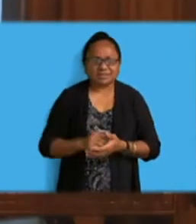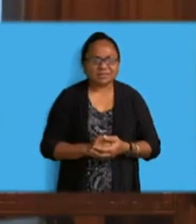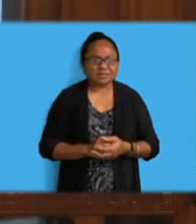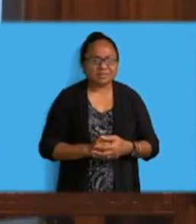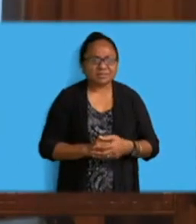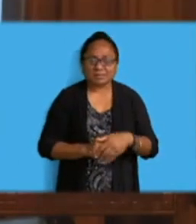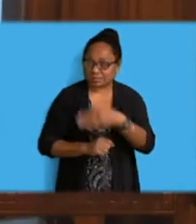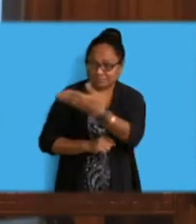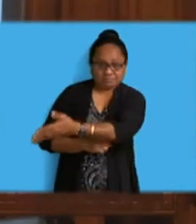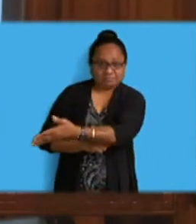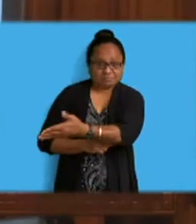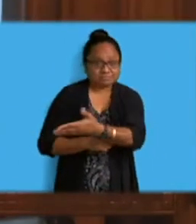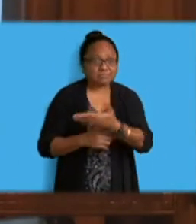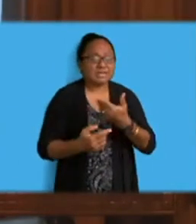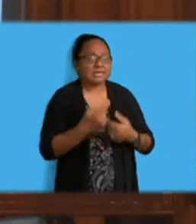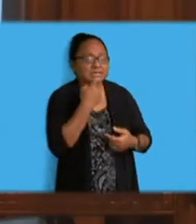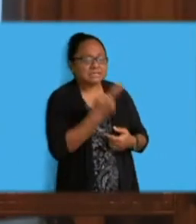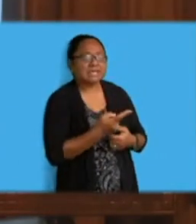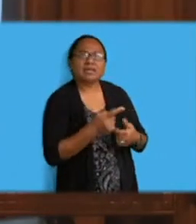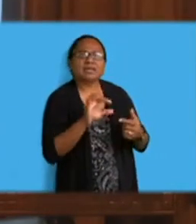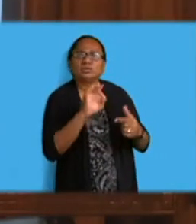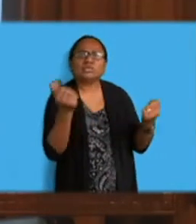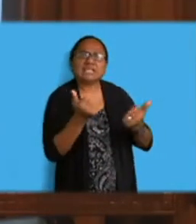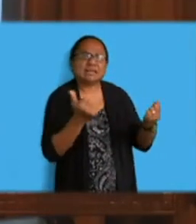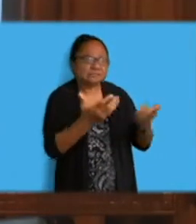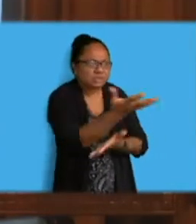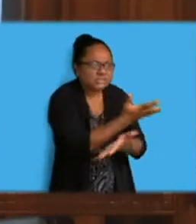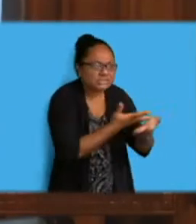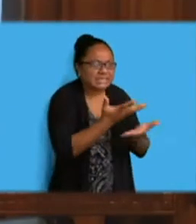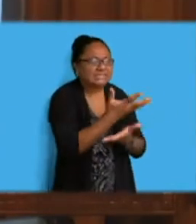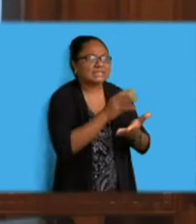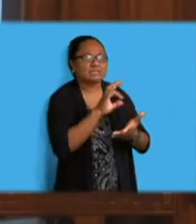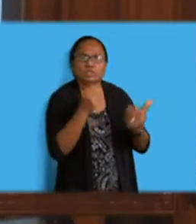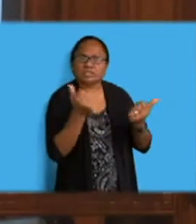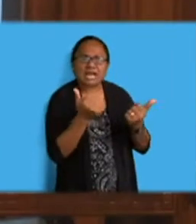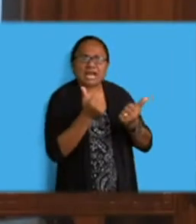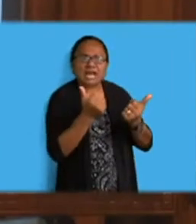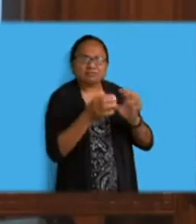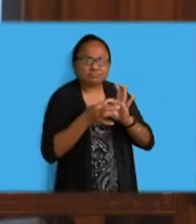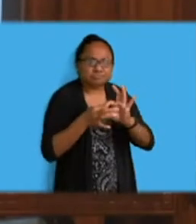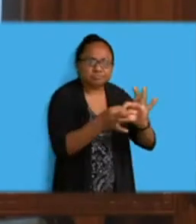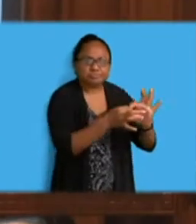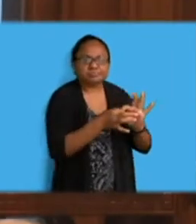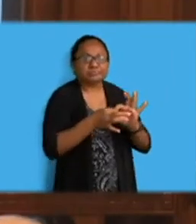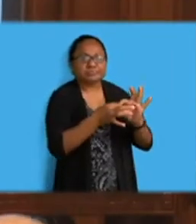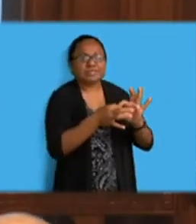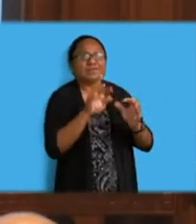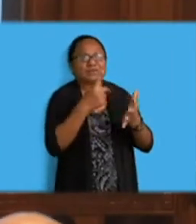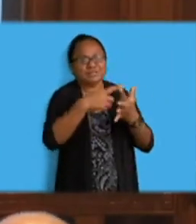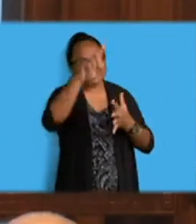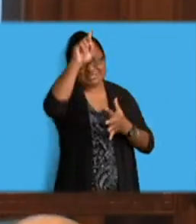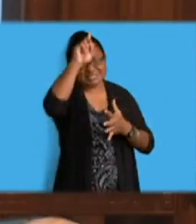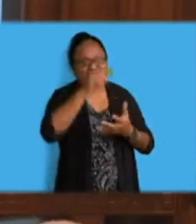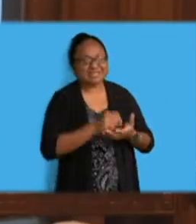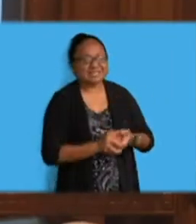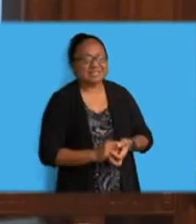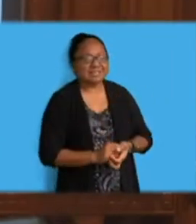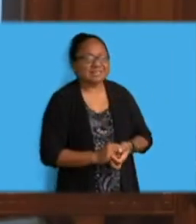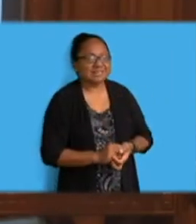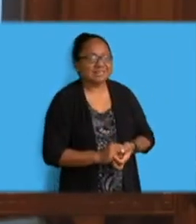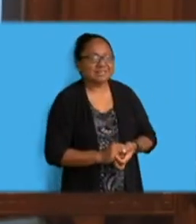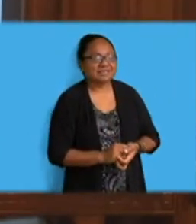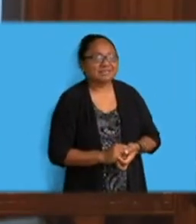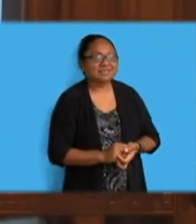lack of consultation or need for an education commission. Honourable Deputy Speaker, when we ventured into